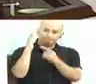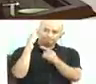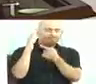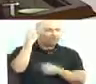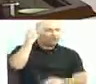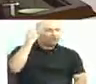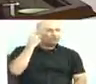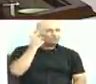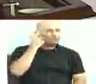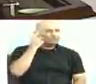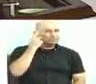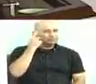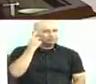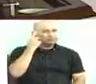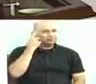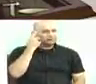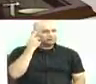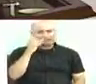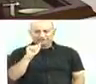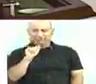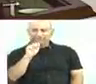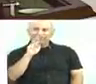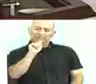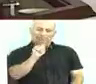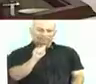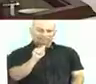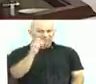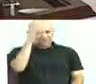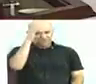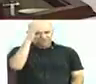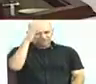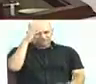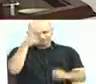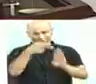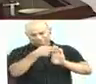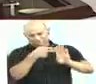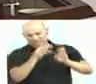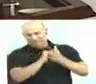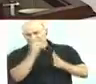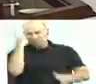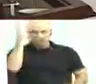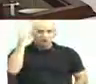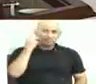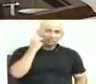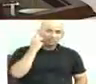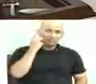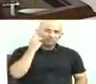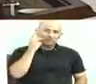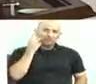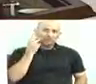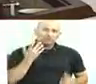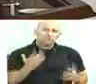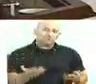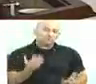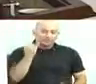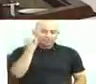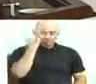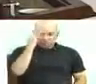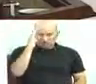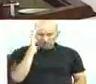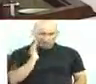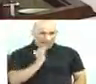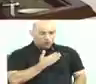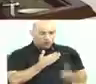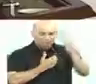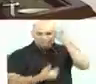parent, our Abba Father, we call her. That's our parent. And so if God is